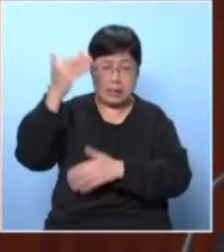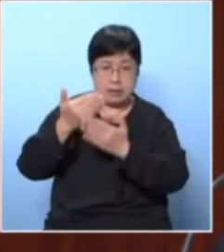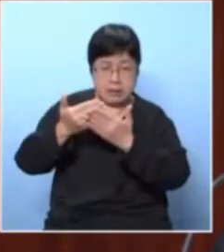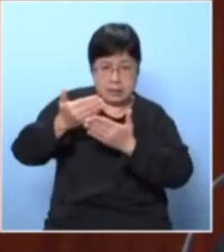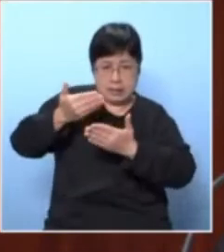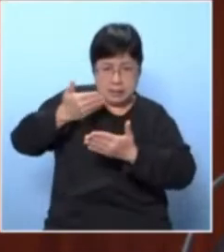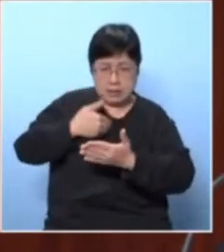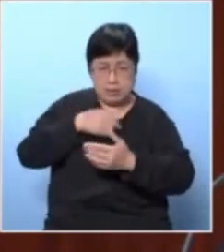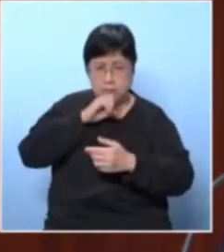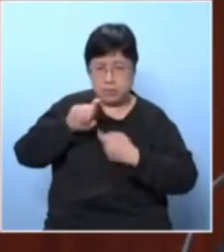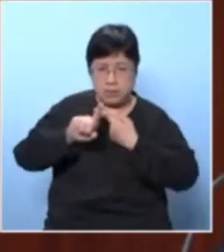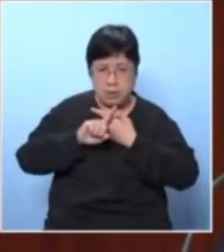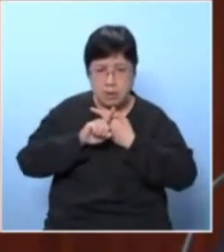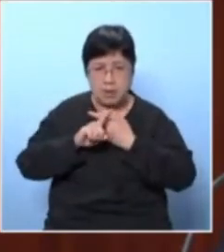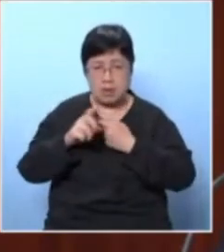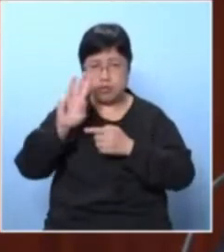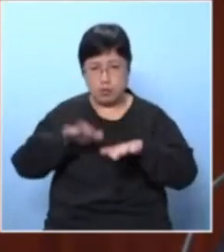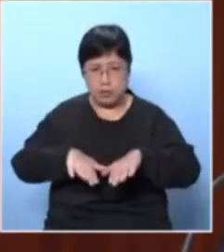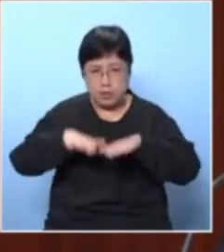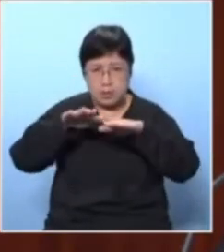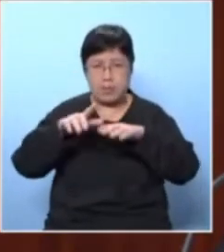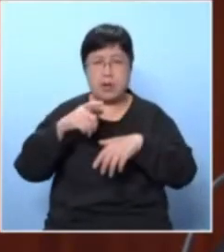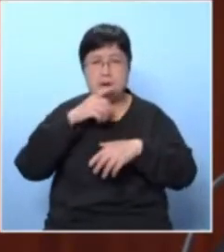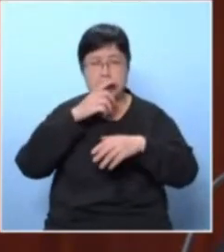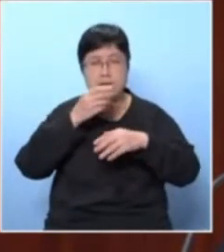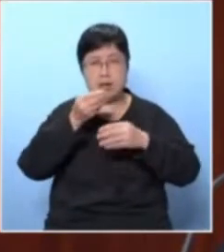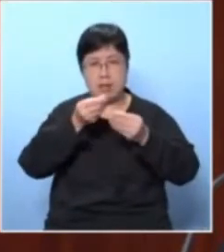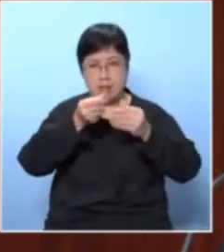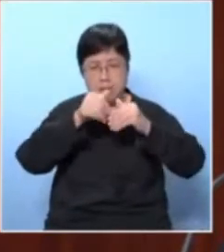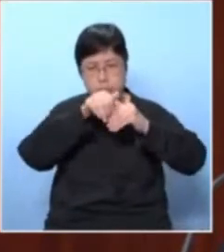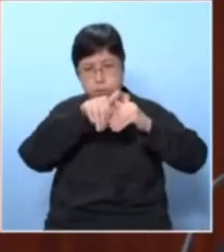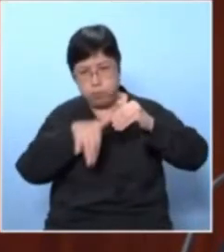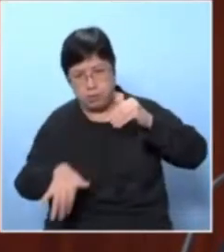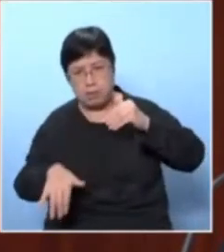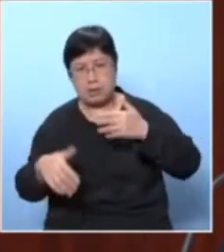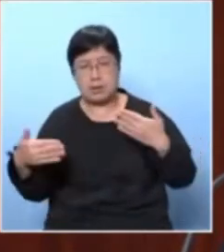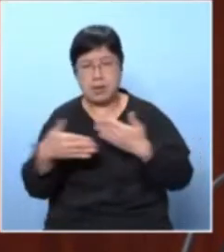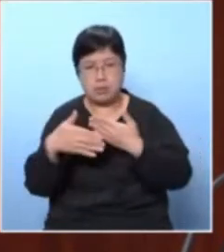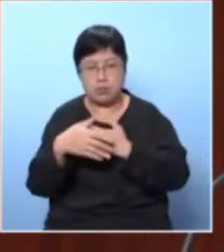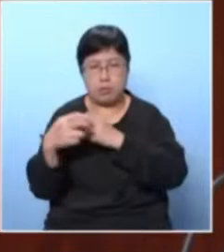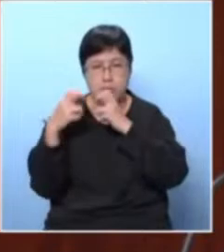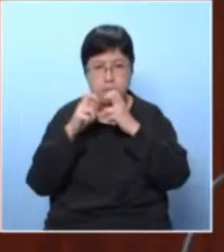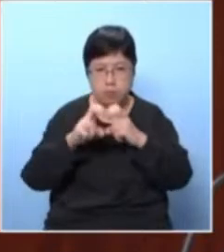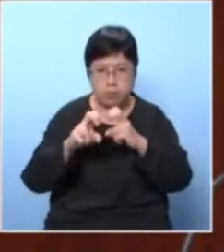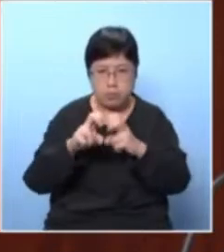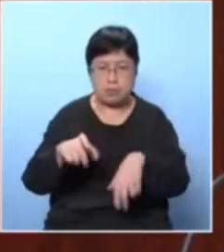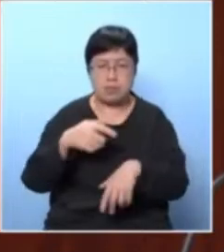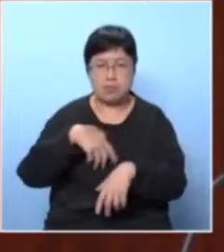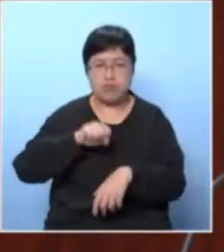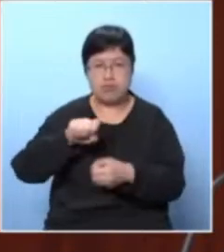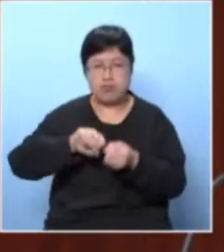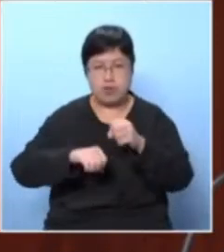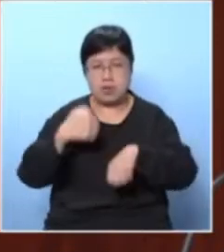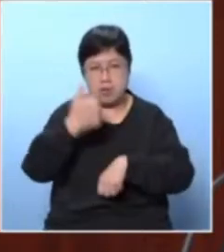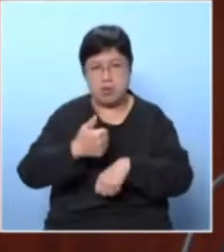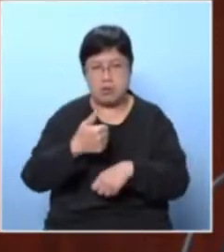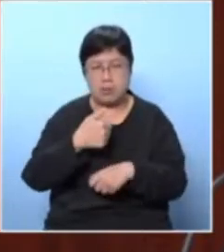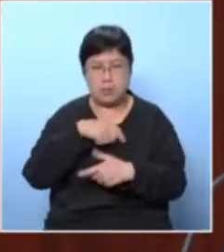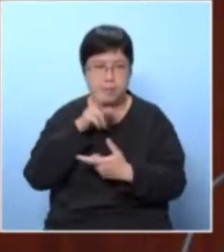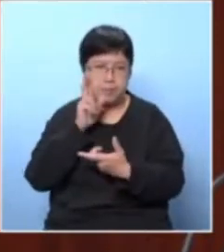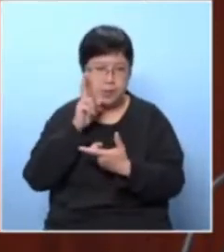data, AI, and other technology to improve our risk assessment capabilities on aspects of more uncertainties, such